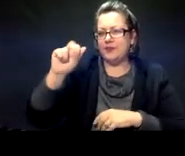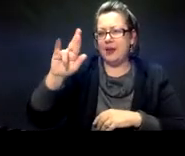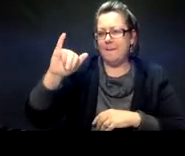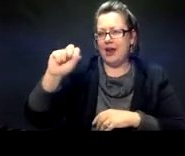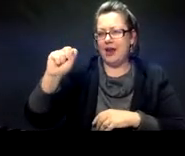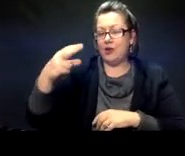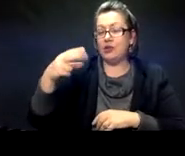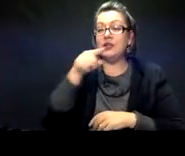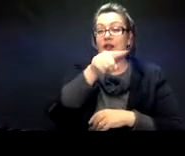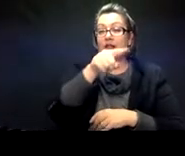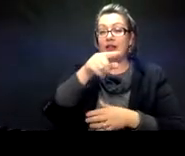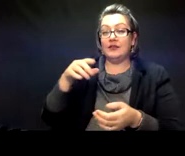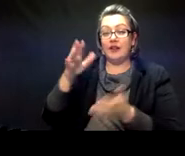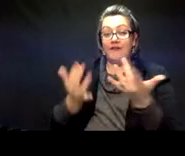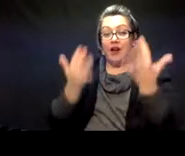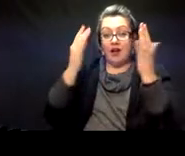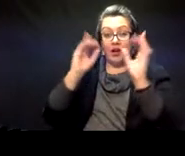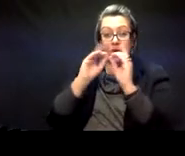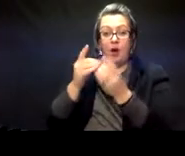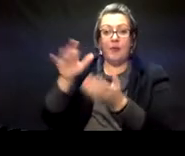And in Lafayette Parish,